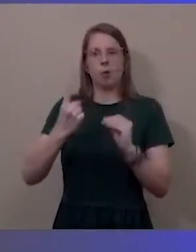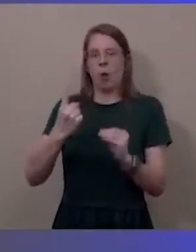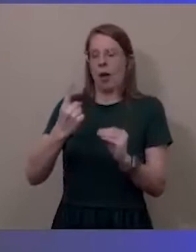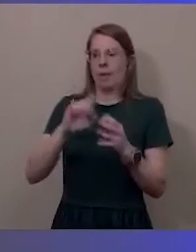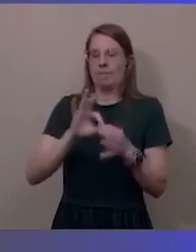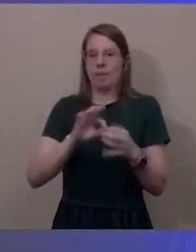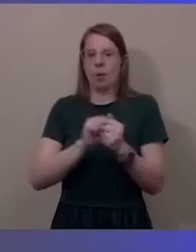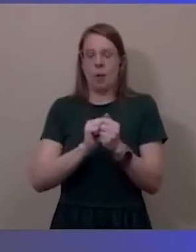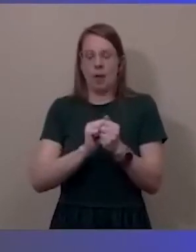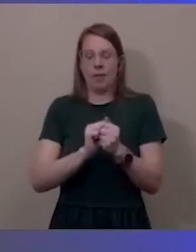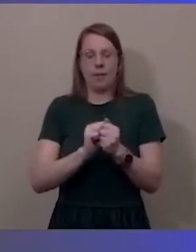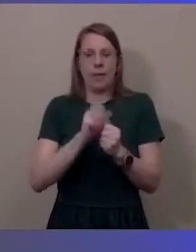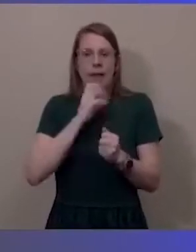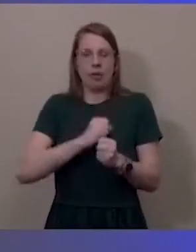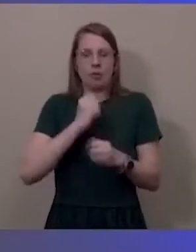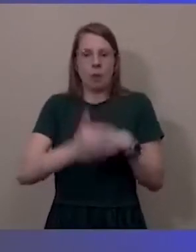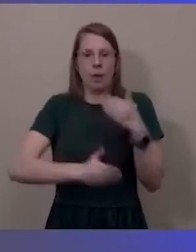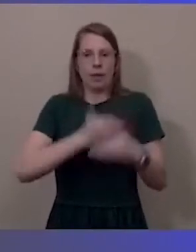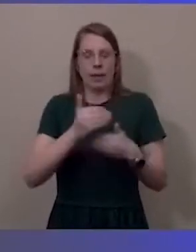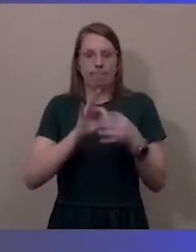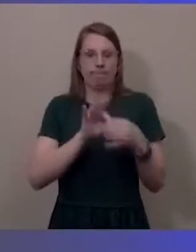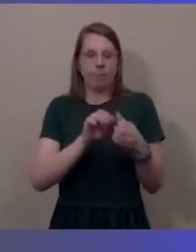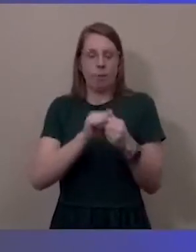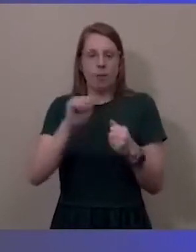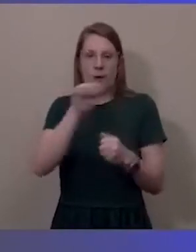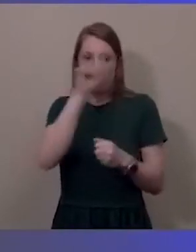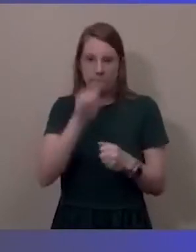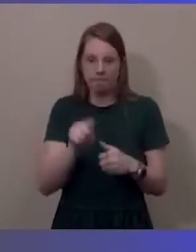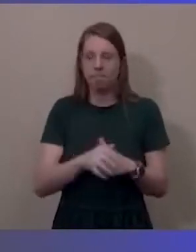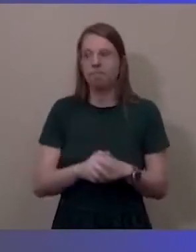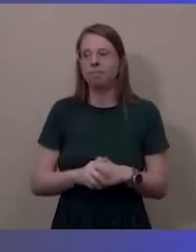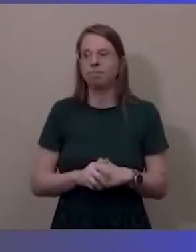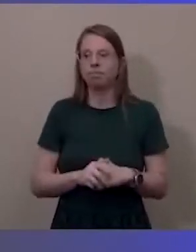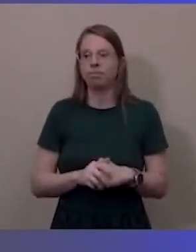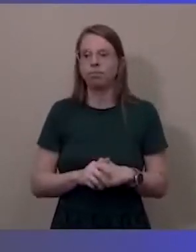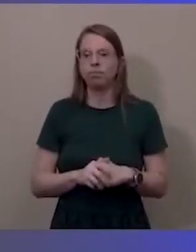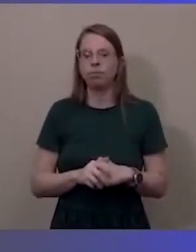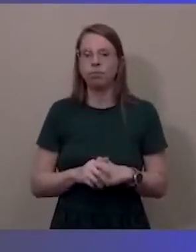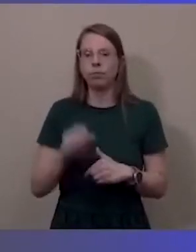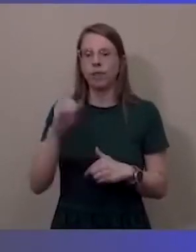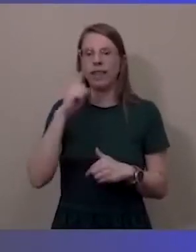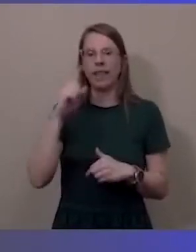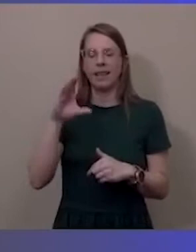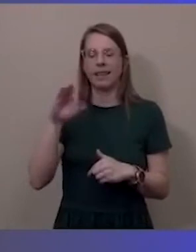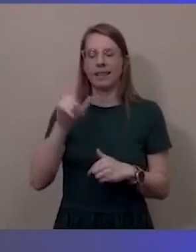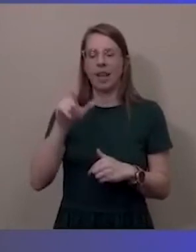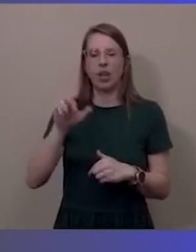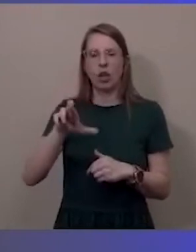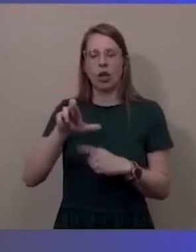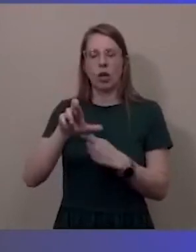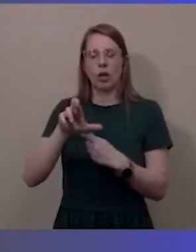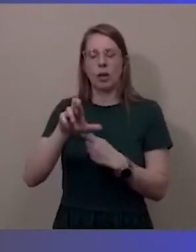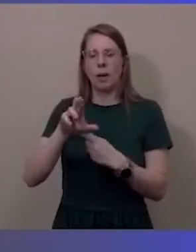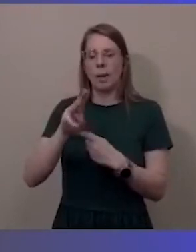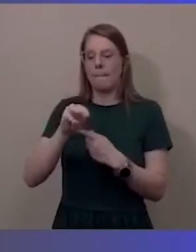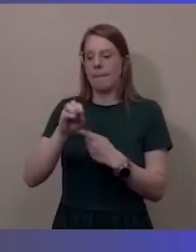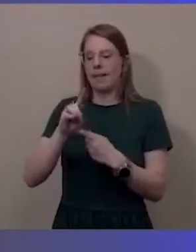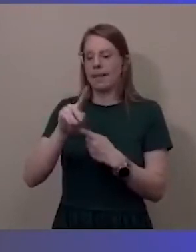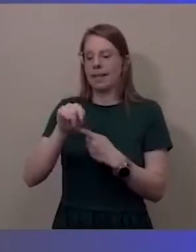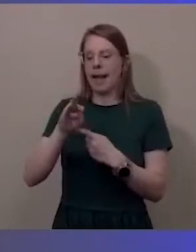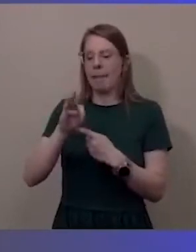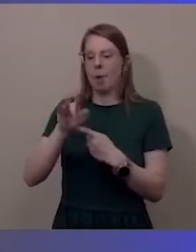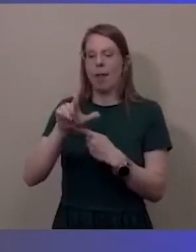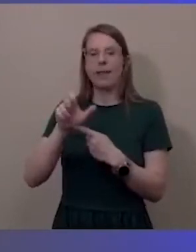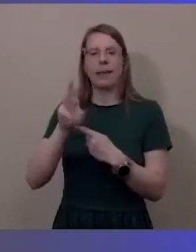and the aging process. We think it has something to do with the cellular metabolism and energetics, but others think